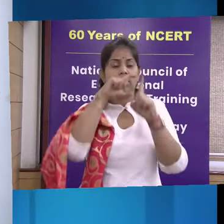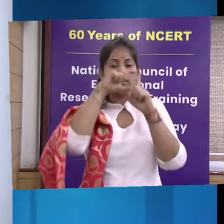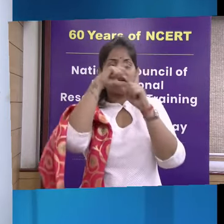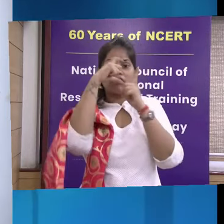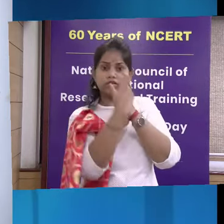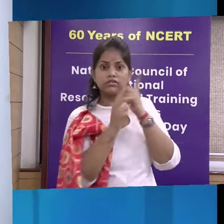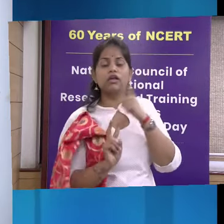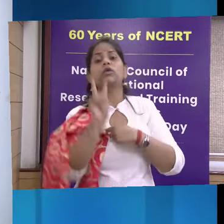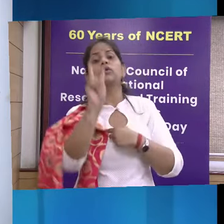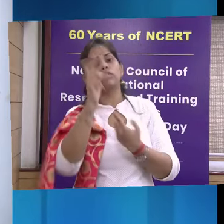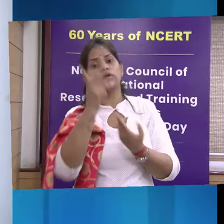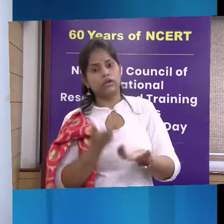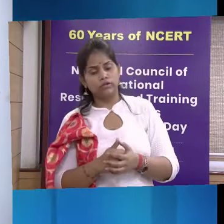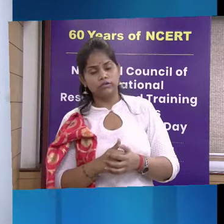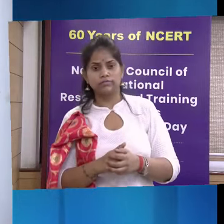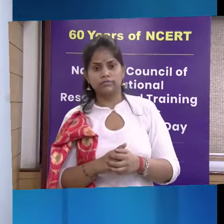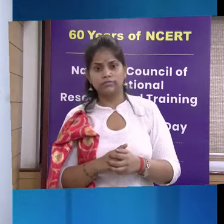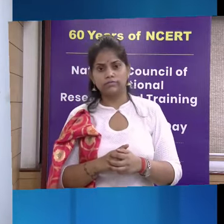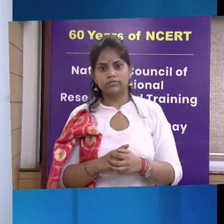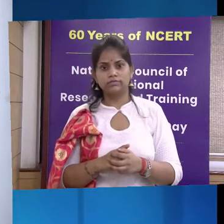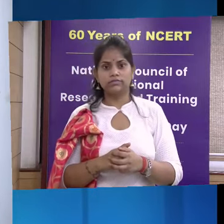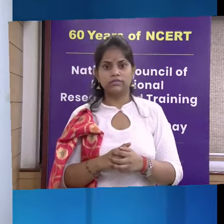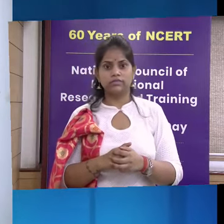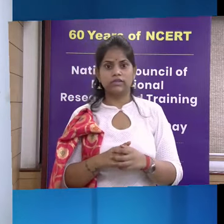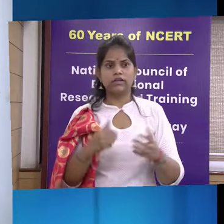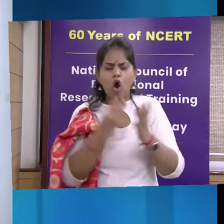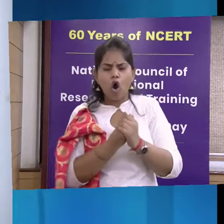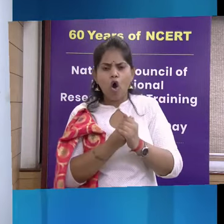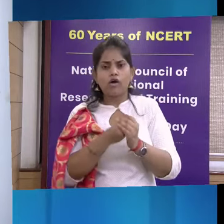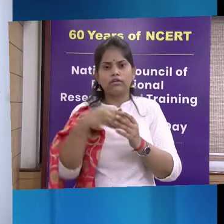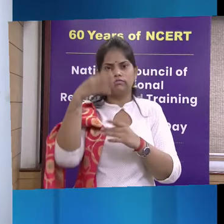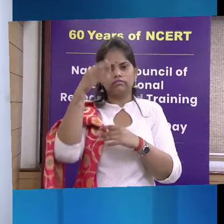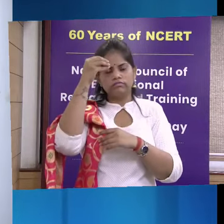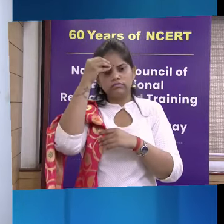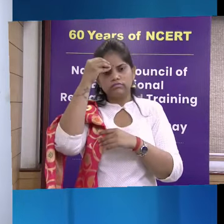values, in addition to science and mathematics.